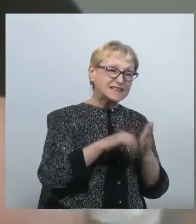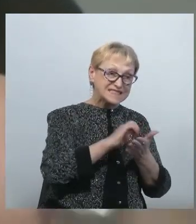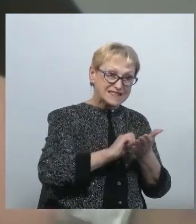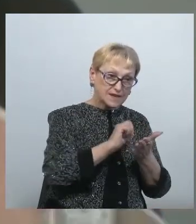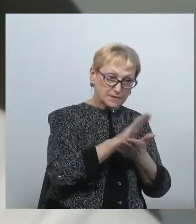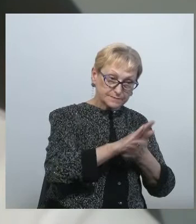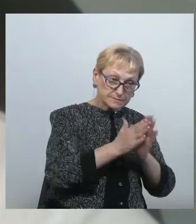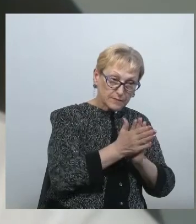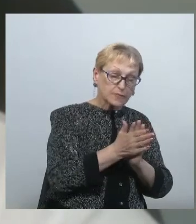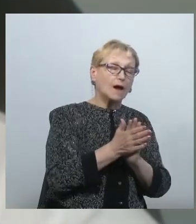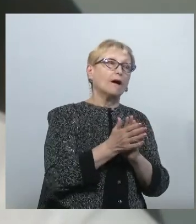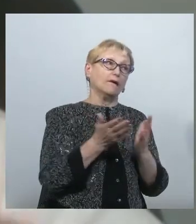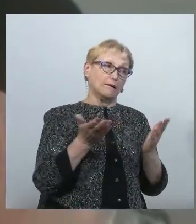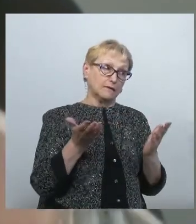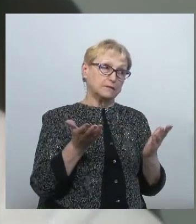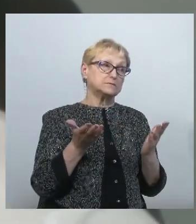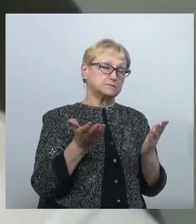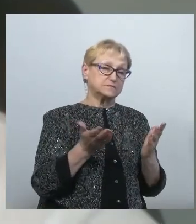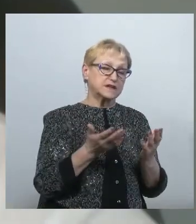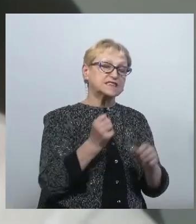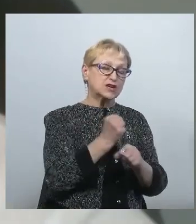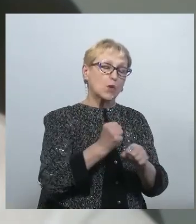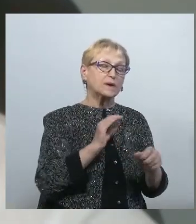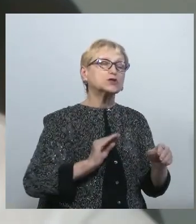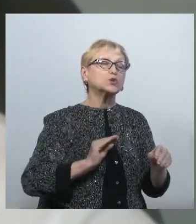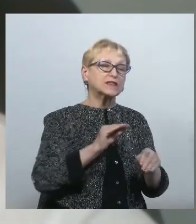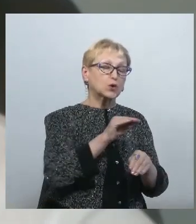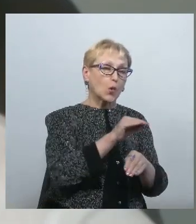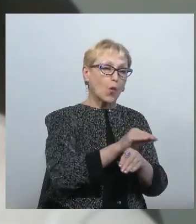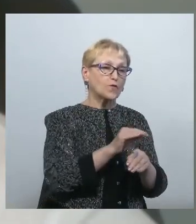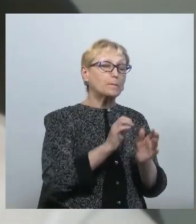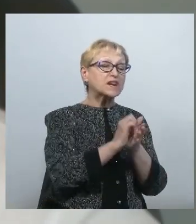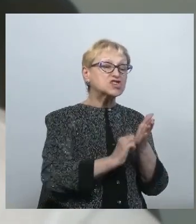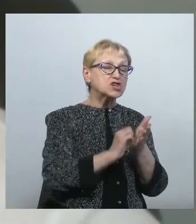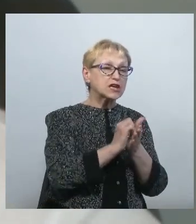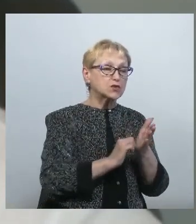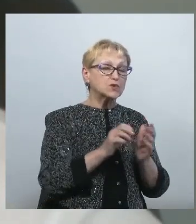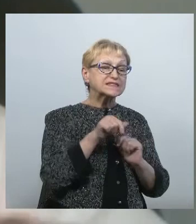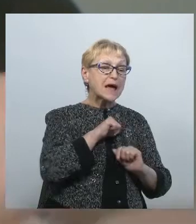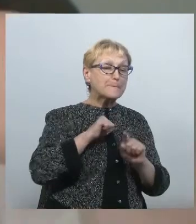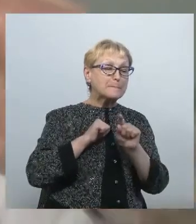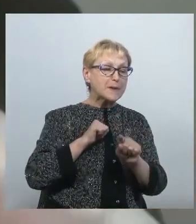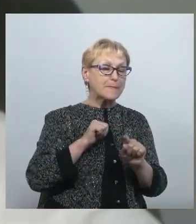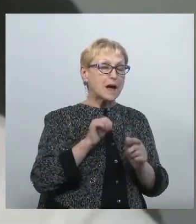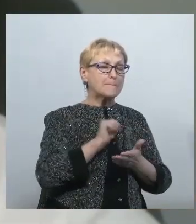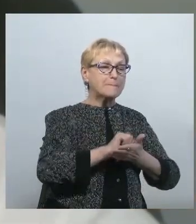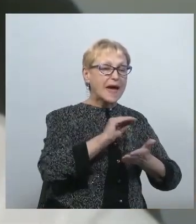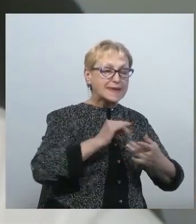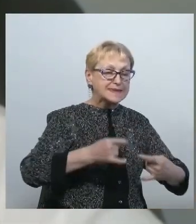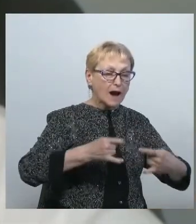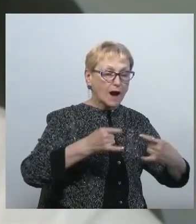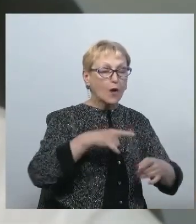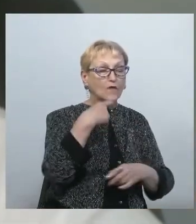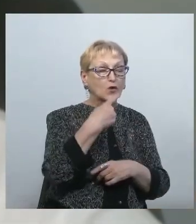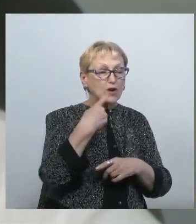positive methods of motivation can be used in Ukraine. They will create additional reasons for the media to talk